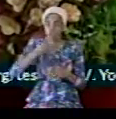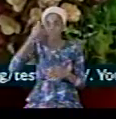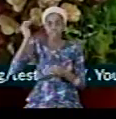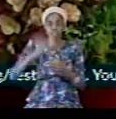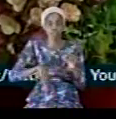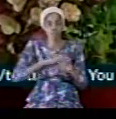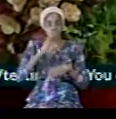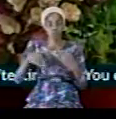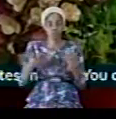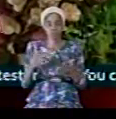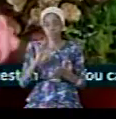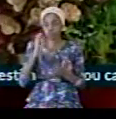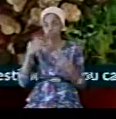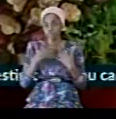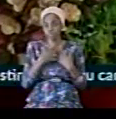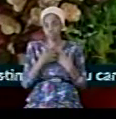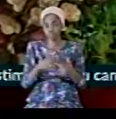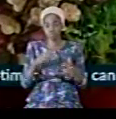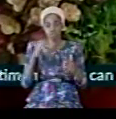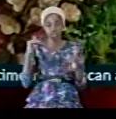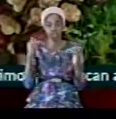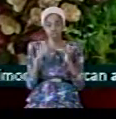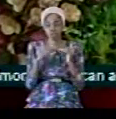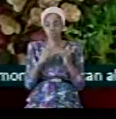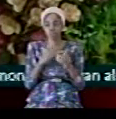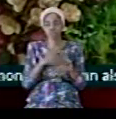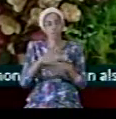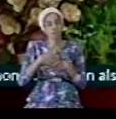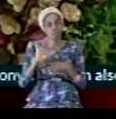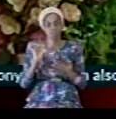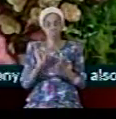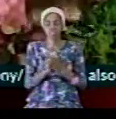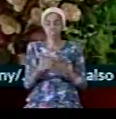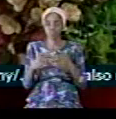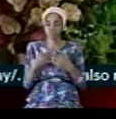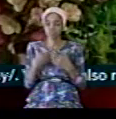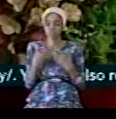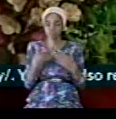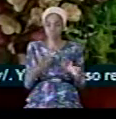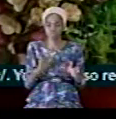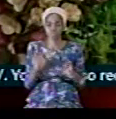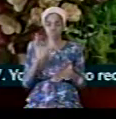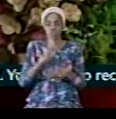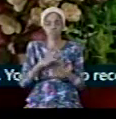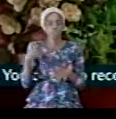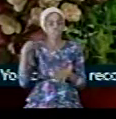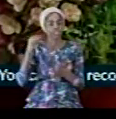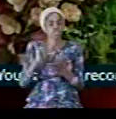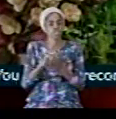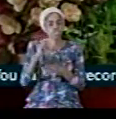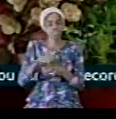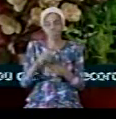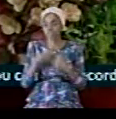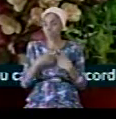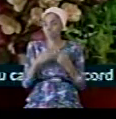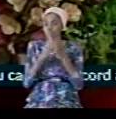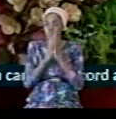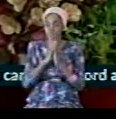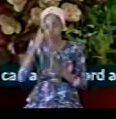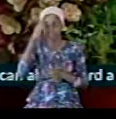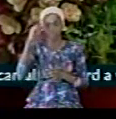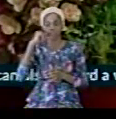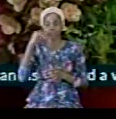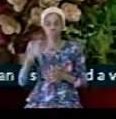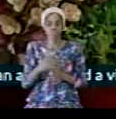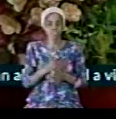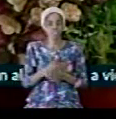I left after that, I cut off the call. Since that day, I'll be praying for her. I was trusting God. At times when myself